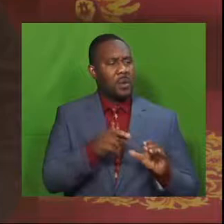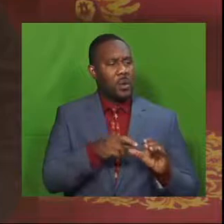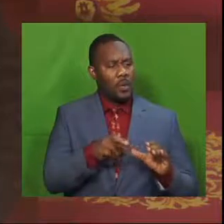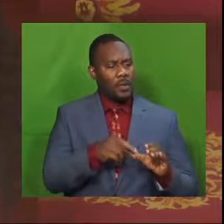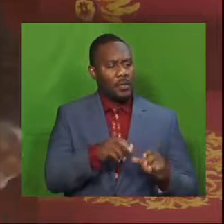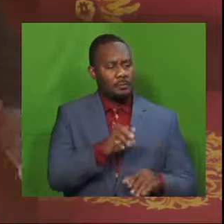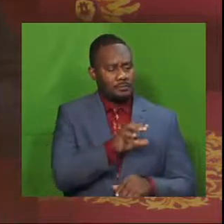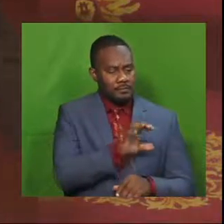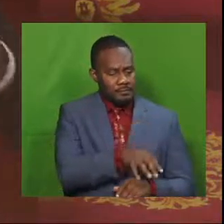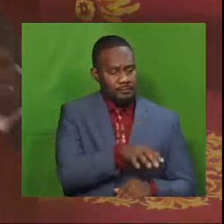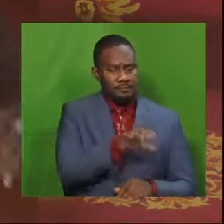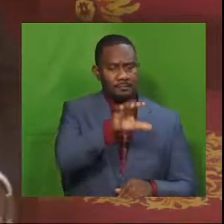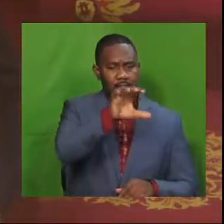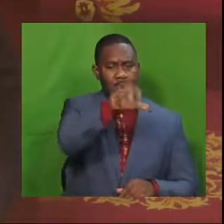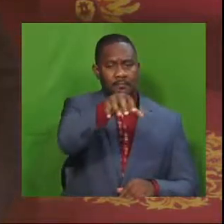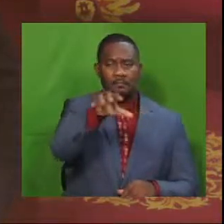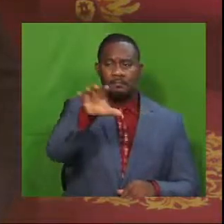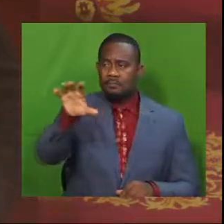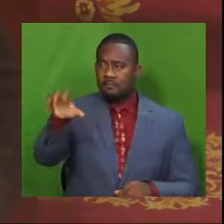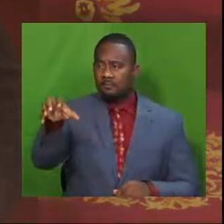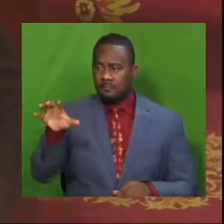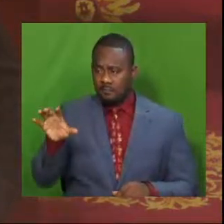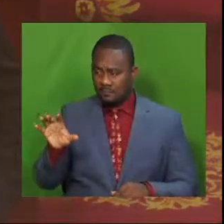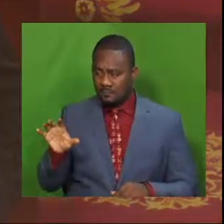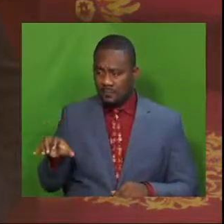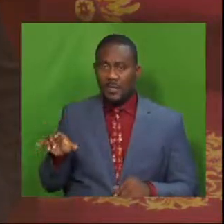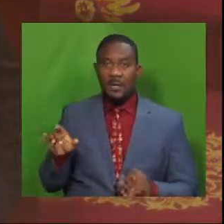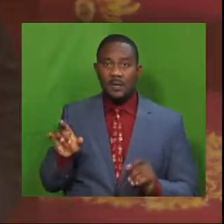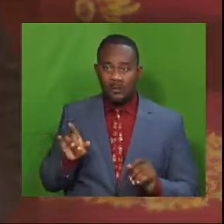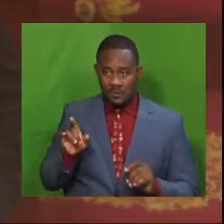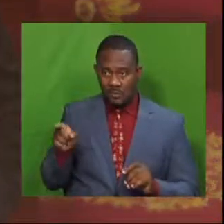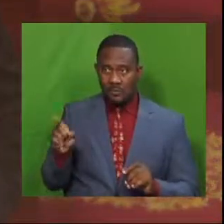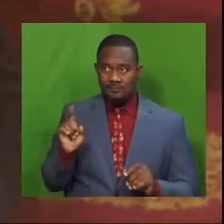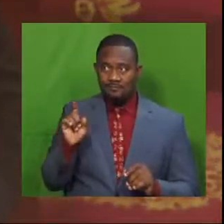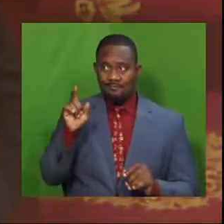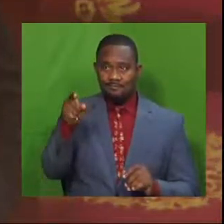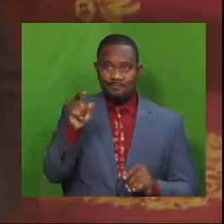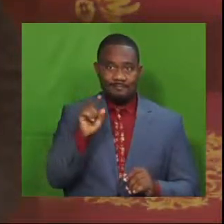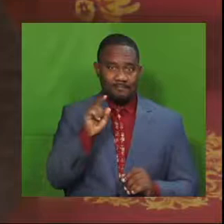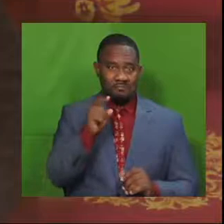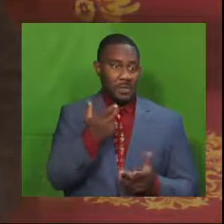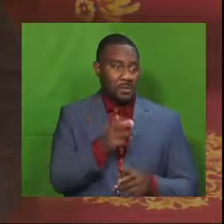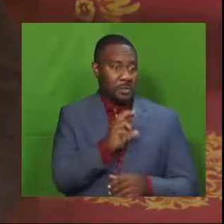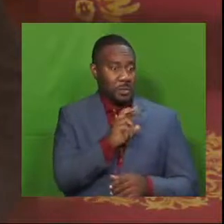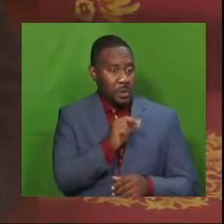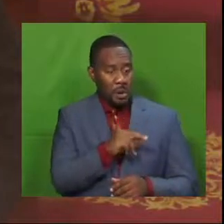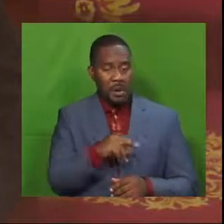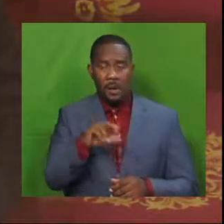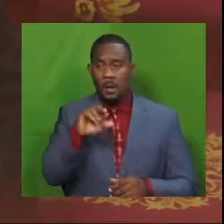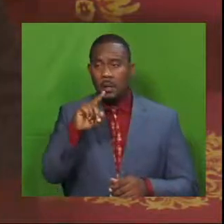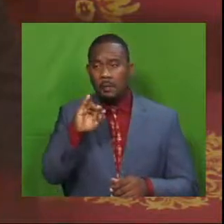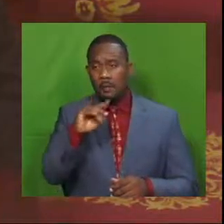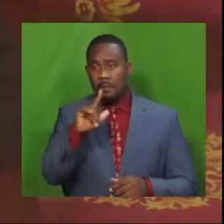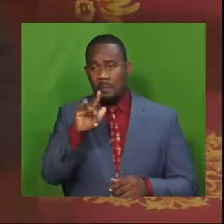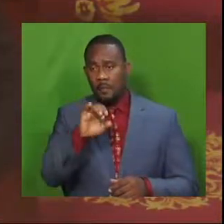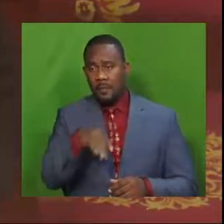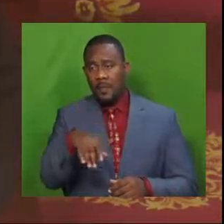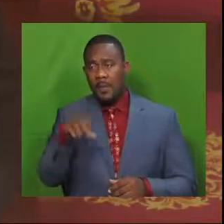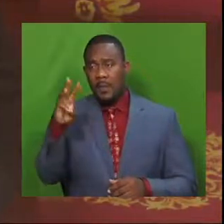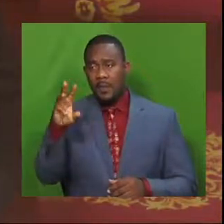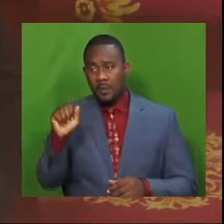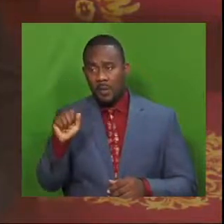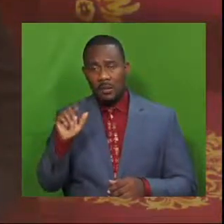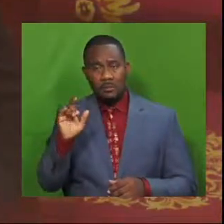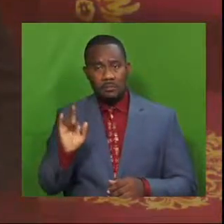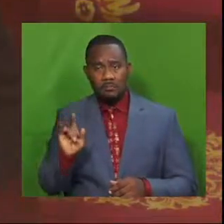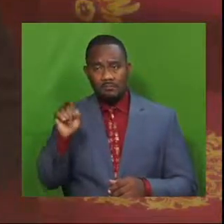certain areas, and everybody will go to what we call a center. So they can select Greater Accra, Tamale, Wa, and then they go to those particular